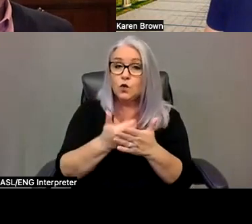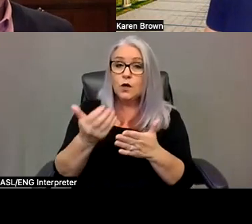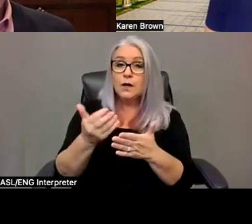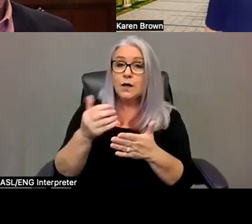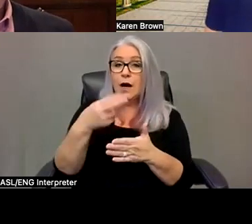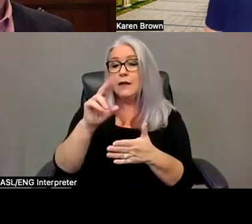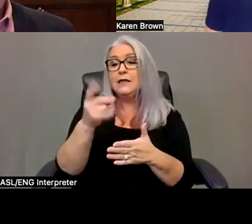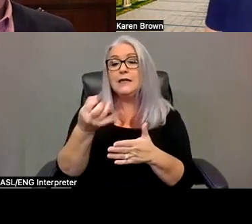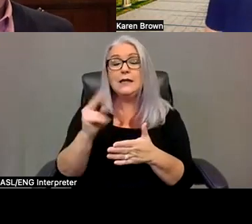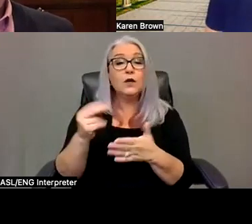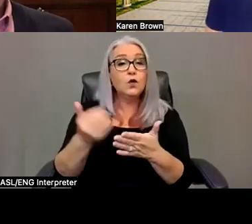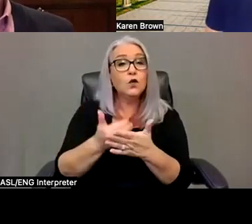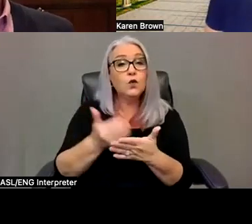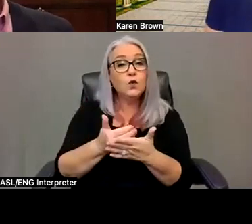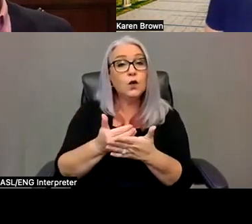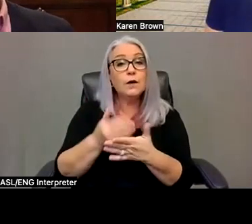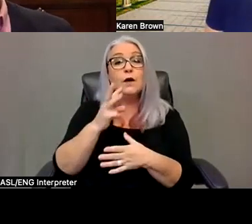area. And